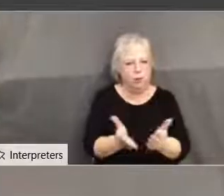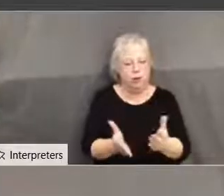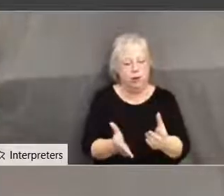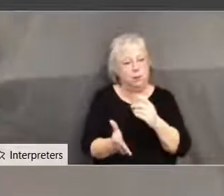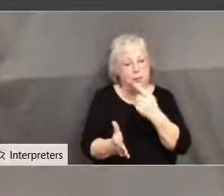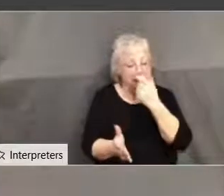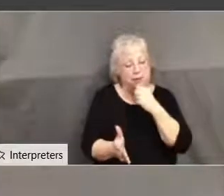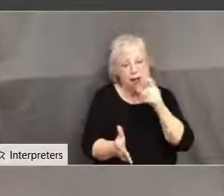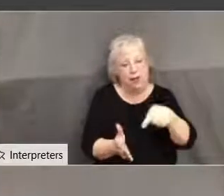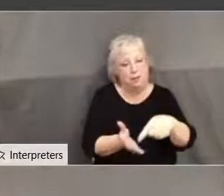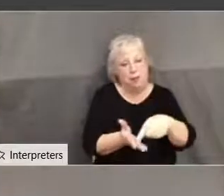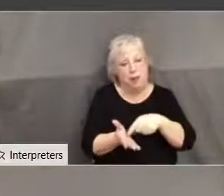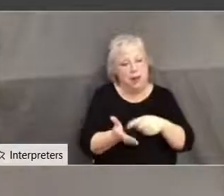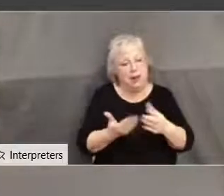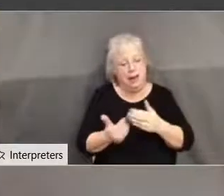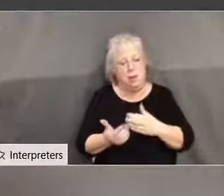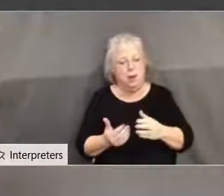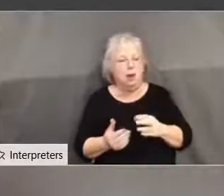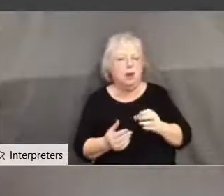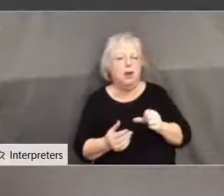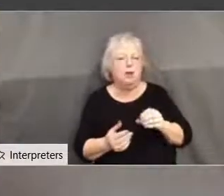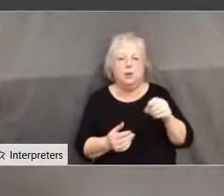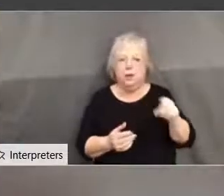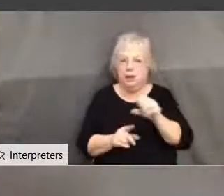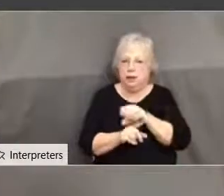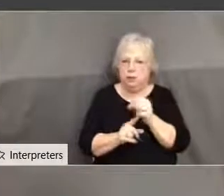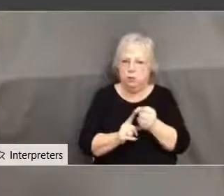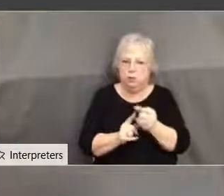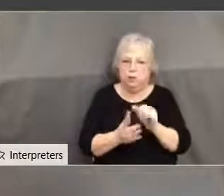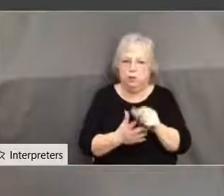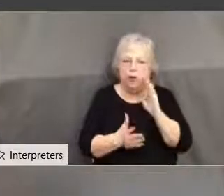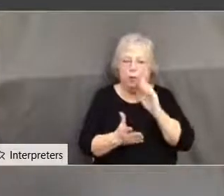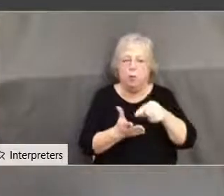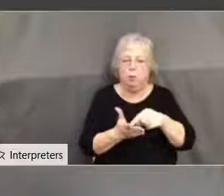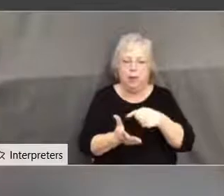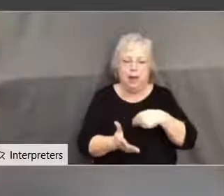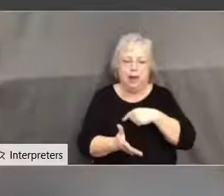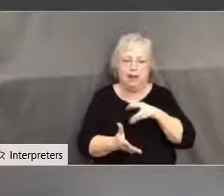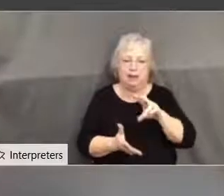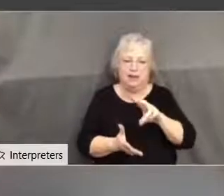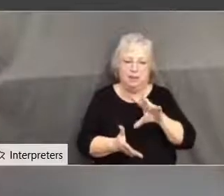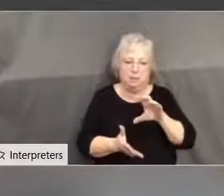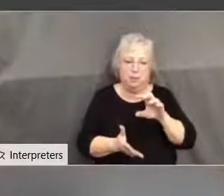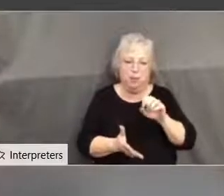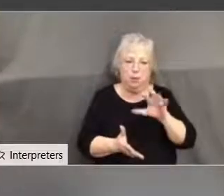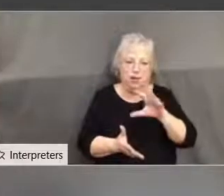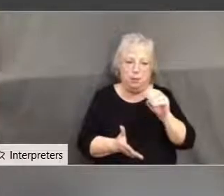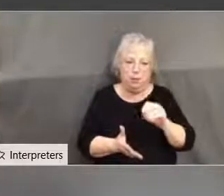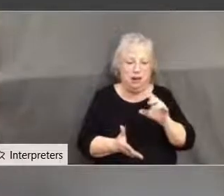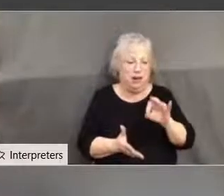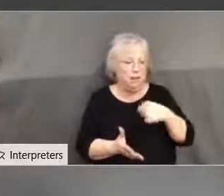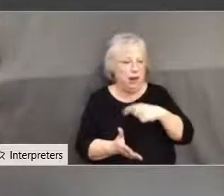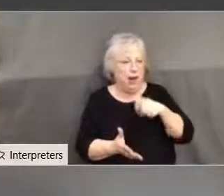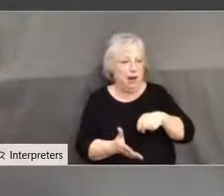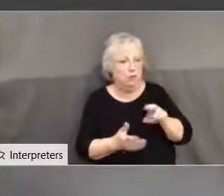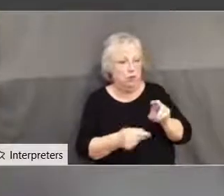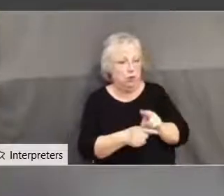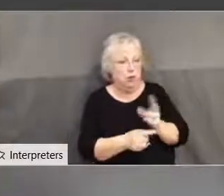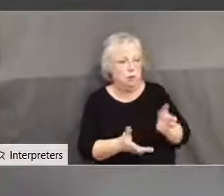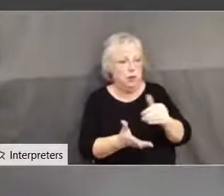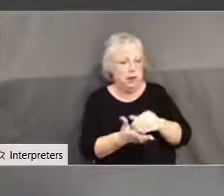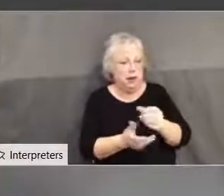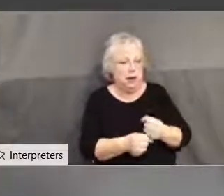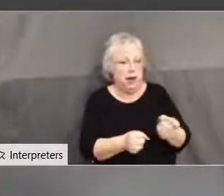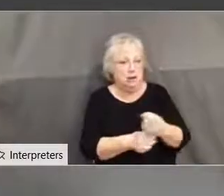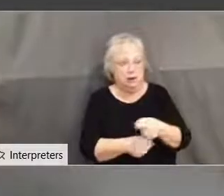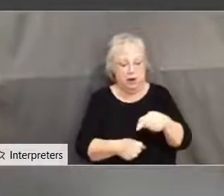going to peg us at 7.5% if we have to use them again next year. And this is a plan that doesn't do